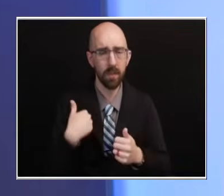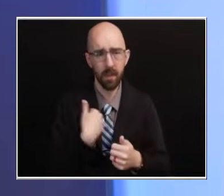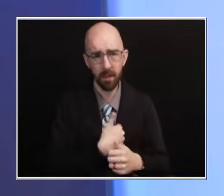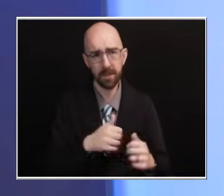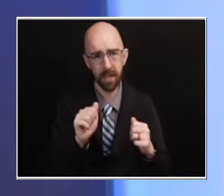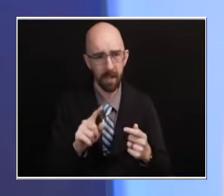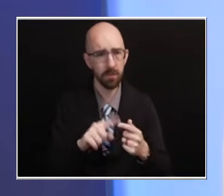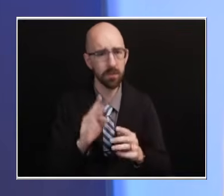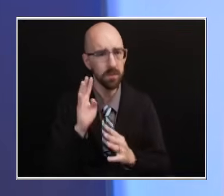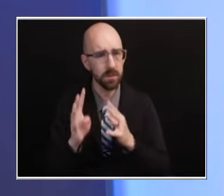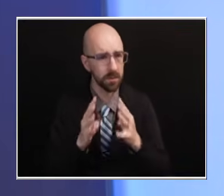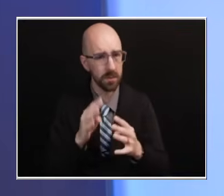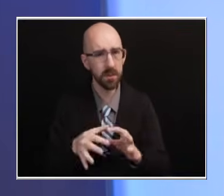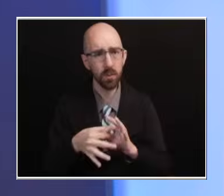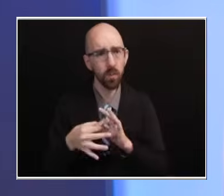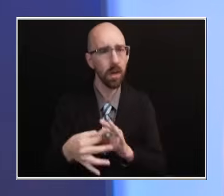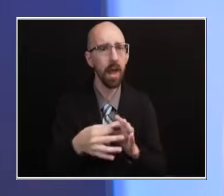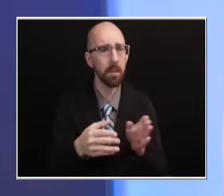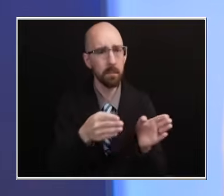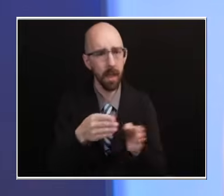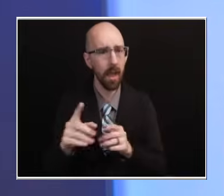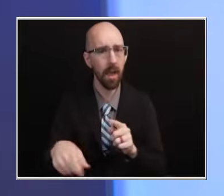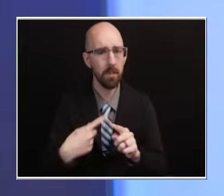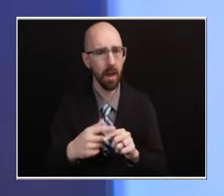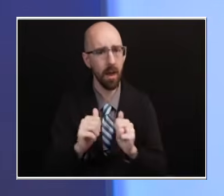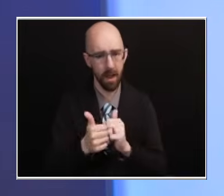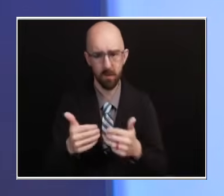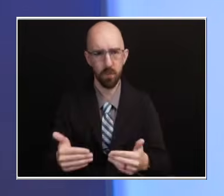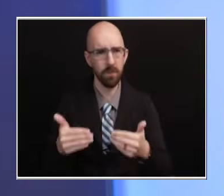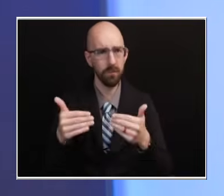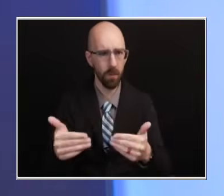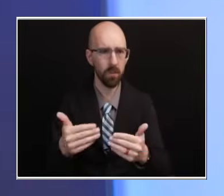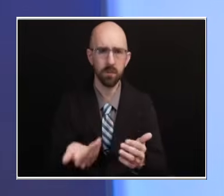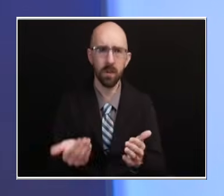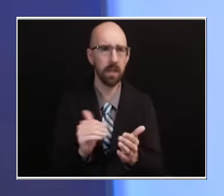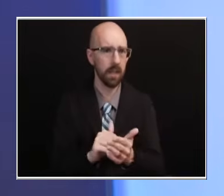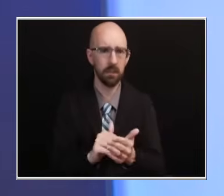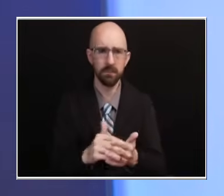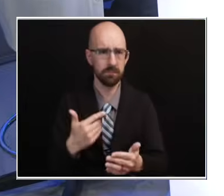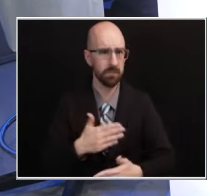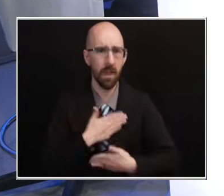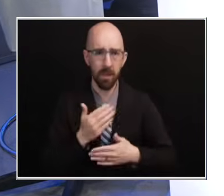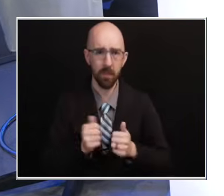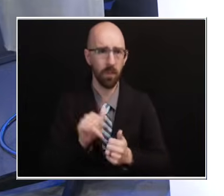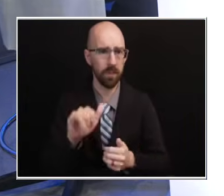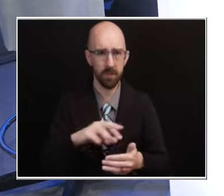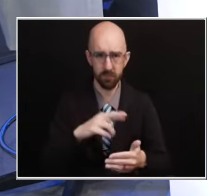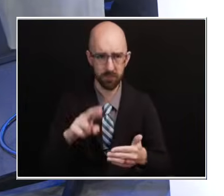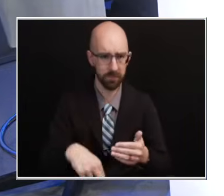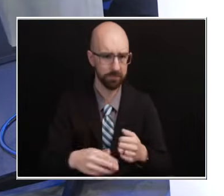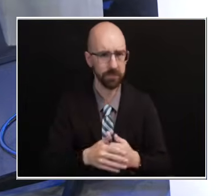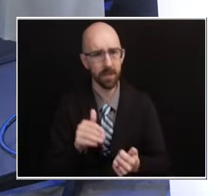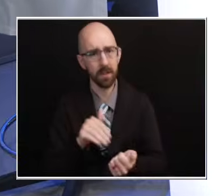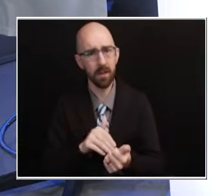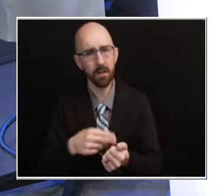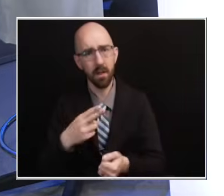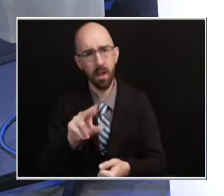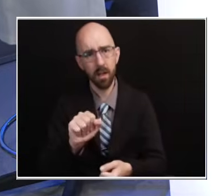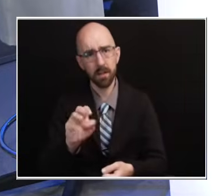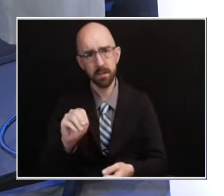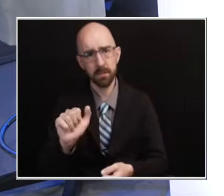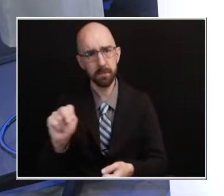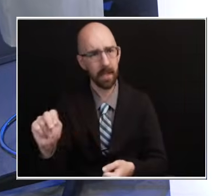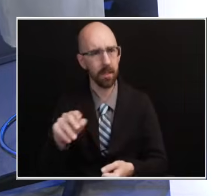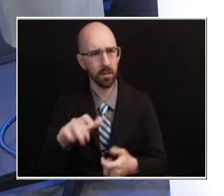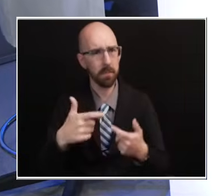a united plan about our way to go forward. And again, so pleased with this outcome. Dr. Hussman, what is your big takeaway